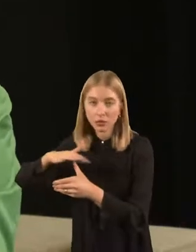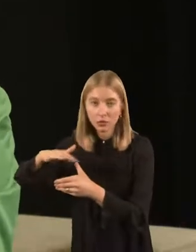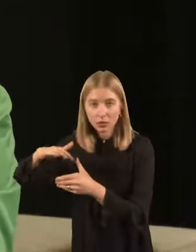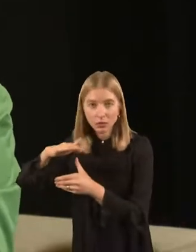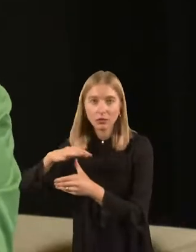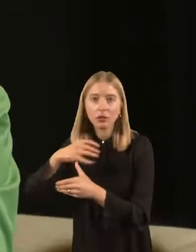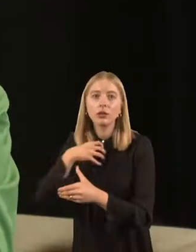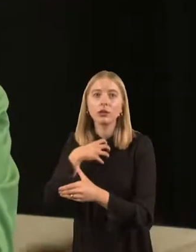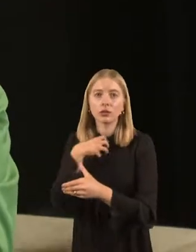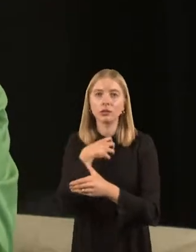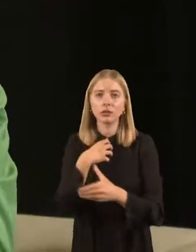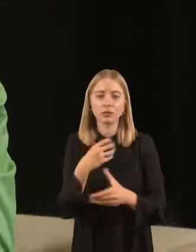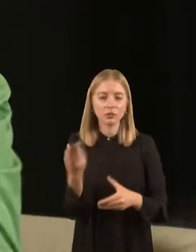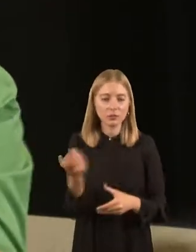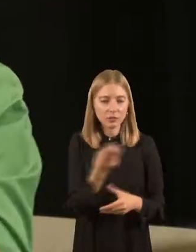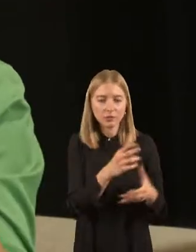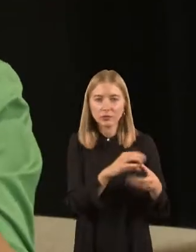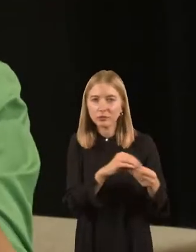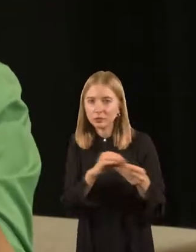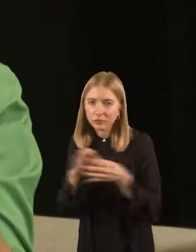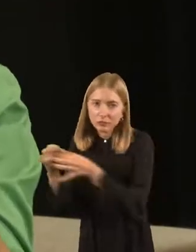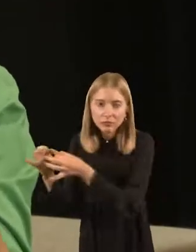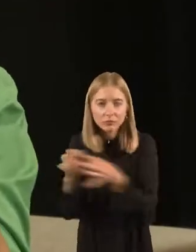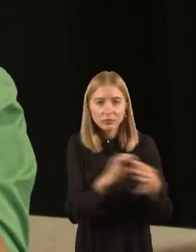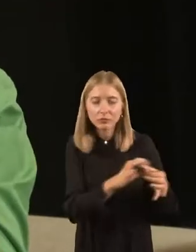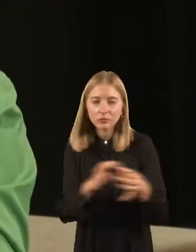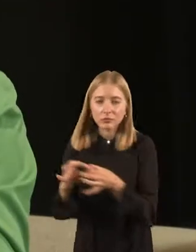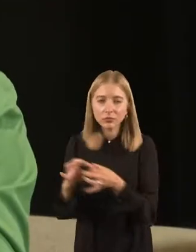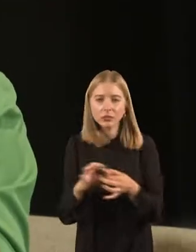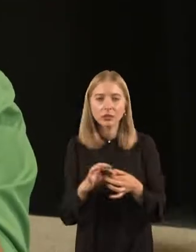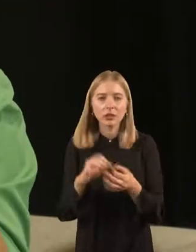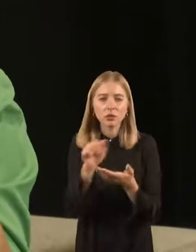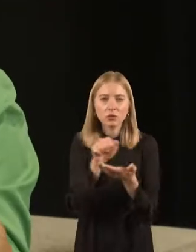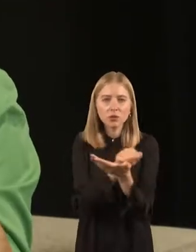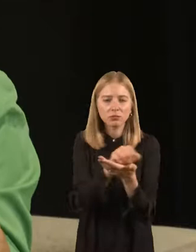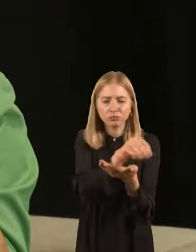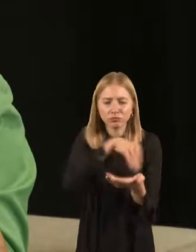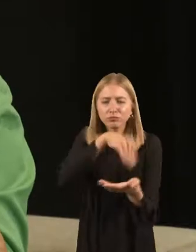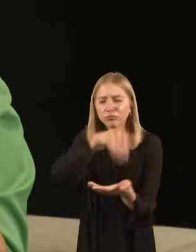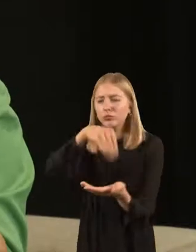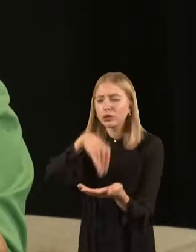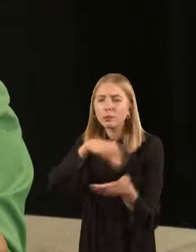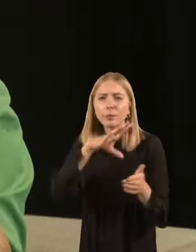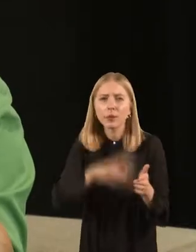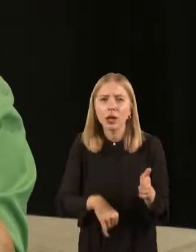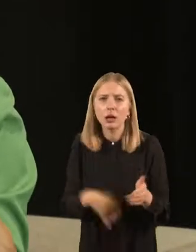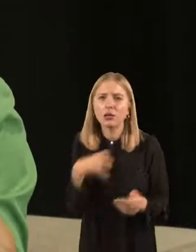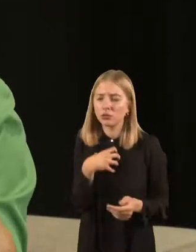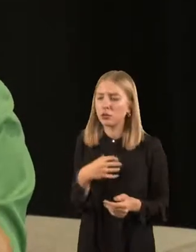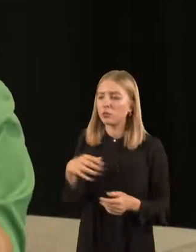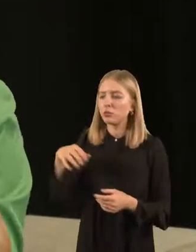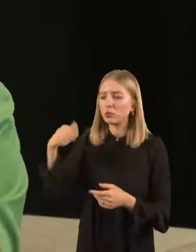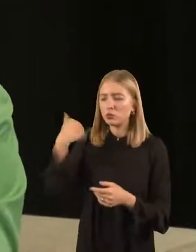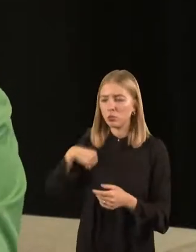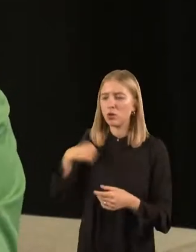in the context of achieving the green goals, so with